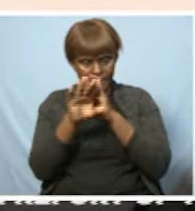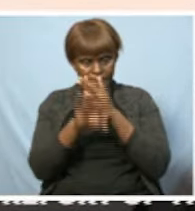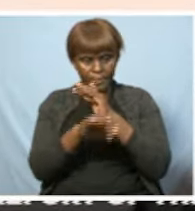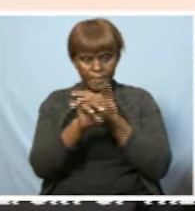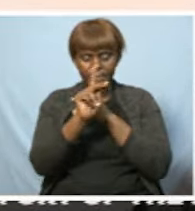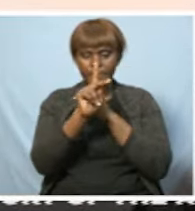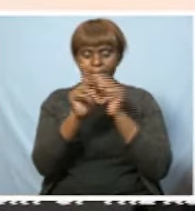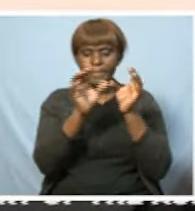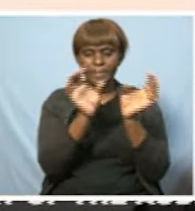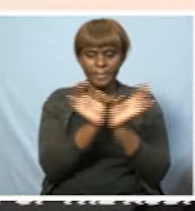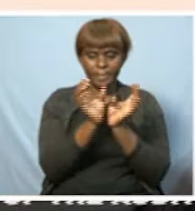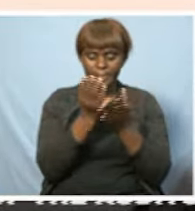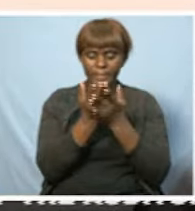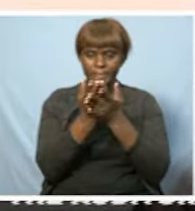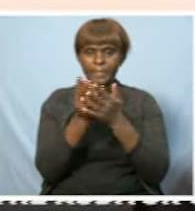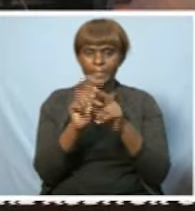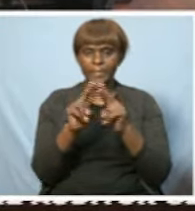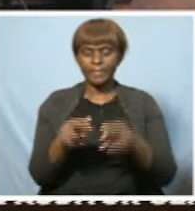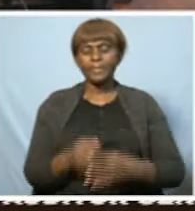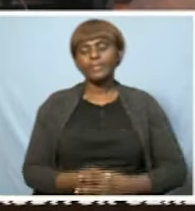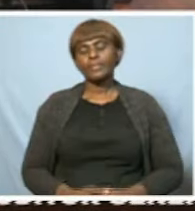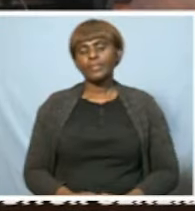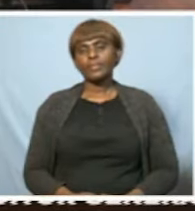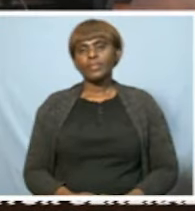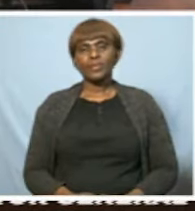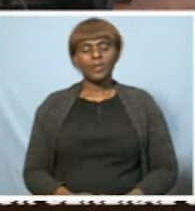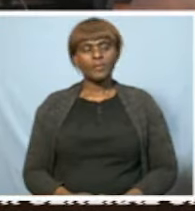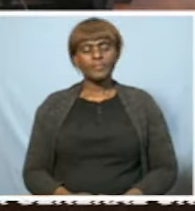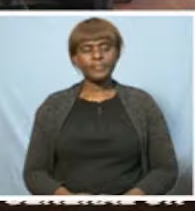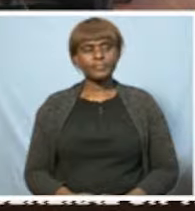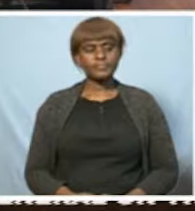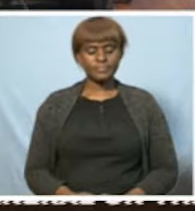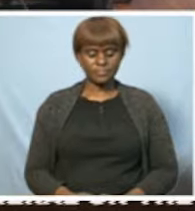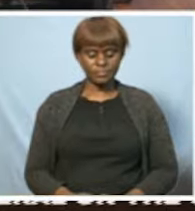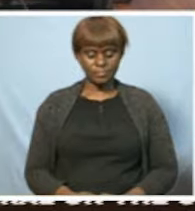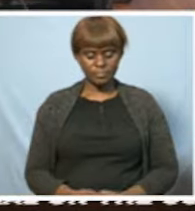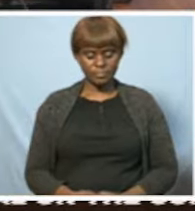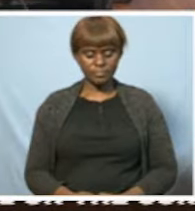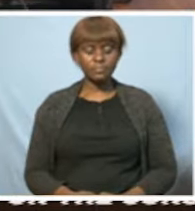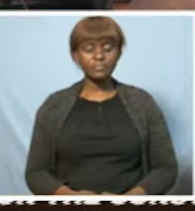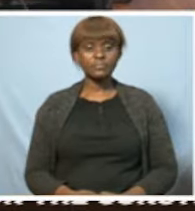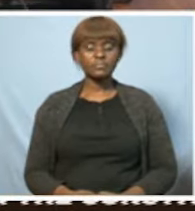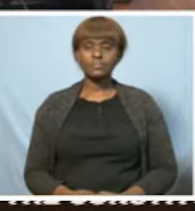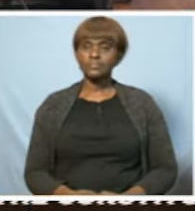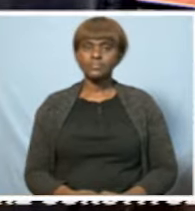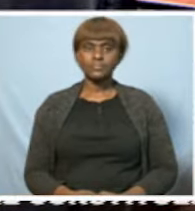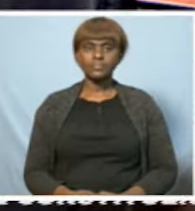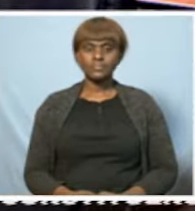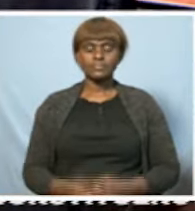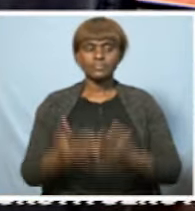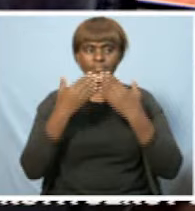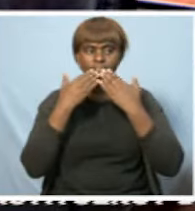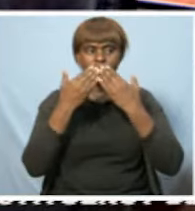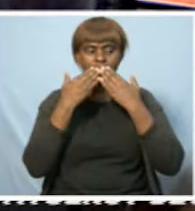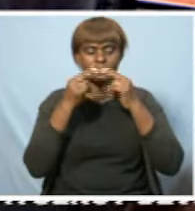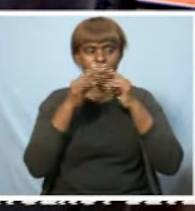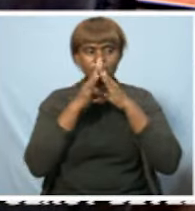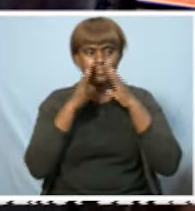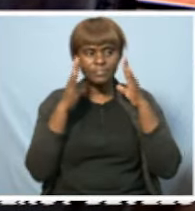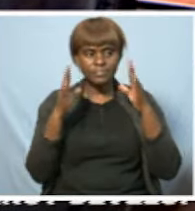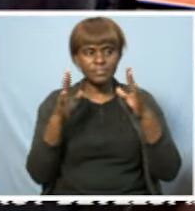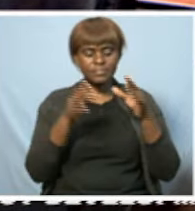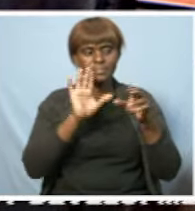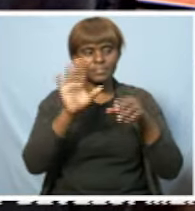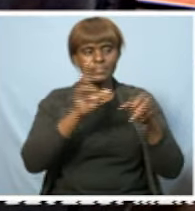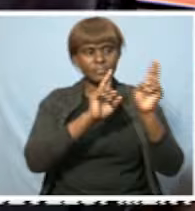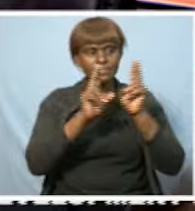constituency. I submit, Chair. Honorable Mwene, follow-up. Thank you very much. Yes. We very much appreciate the responses